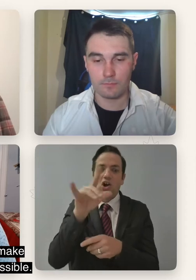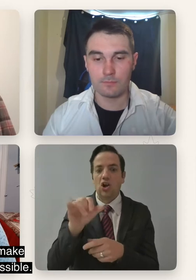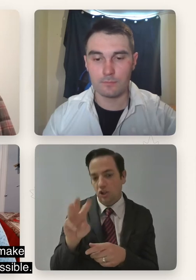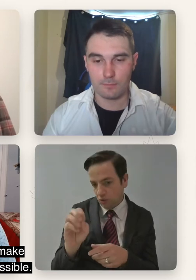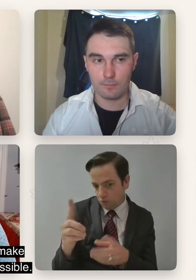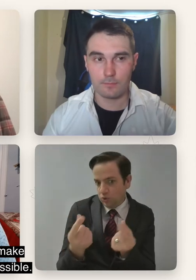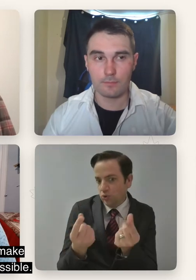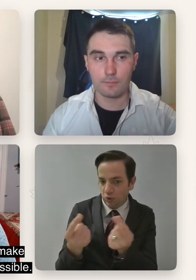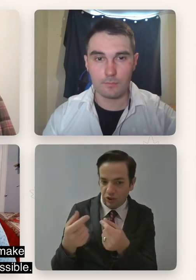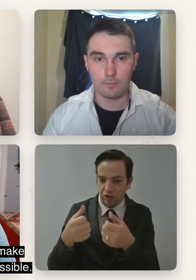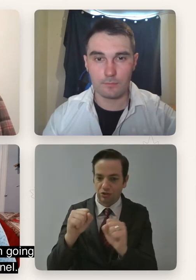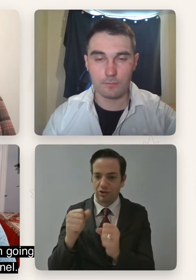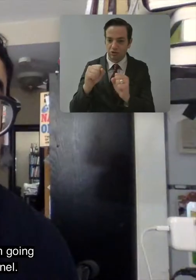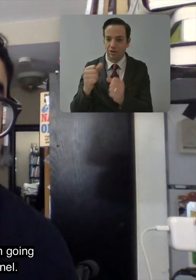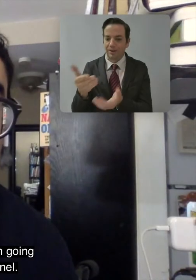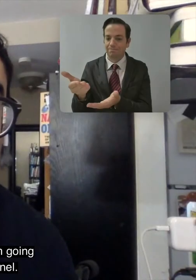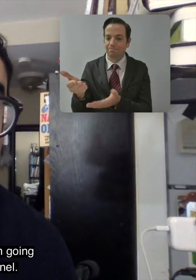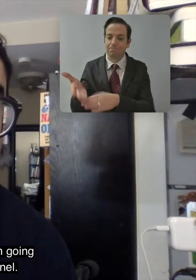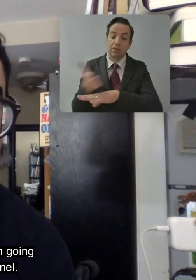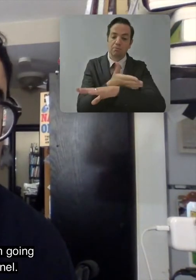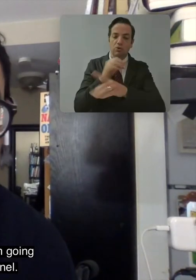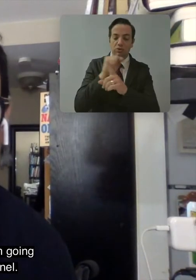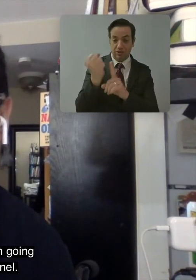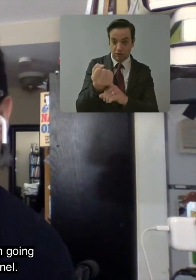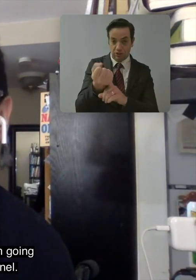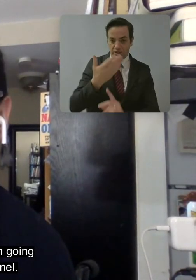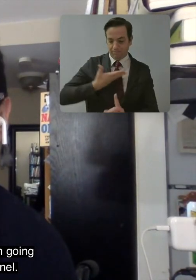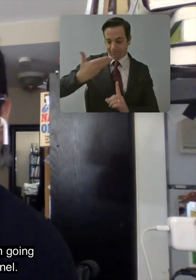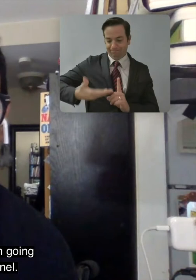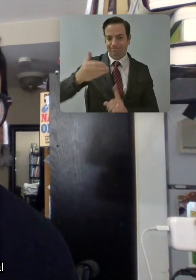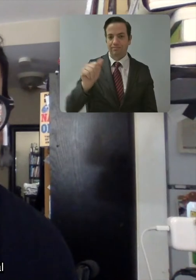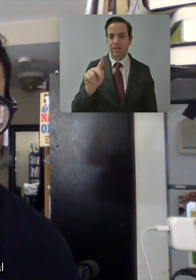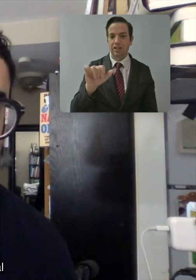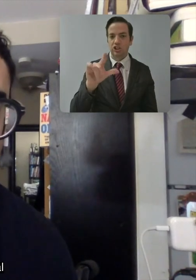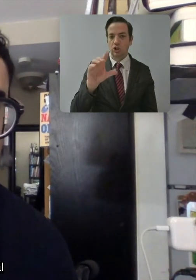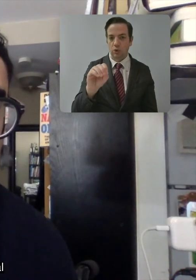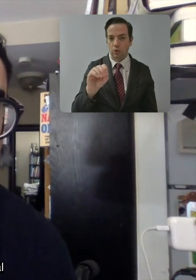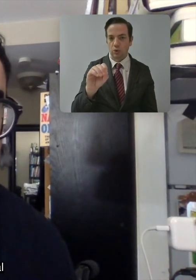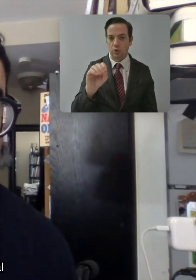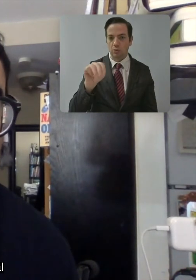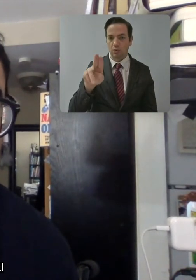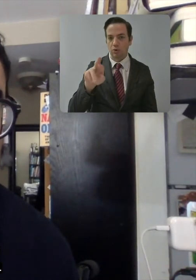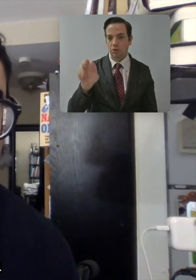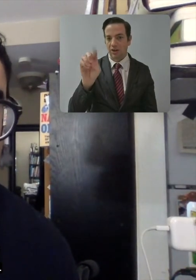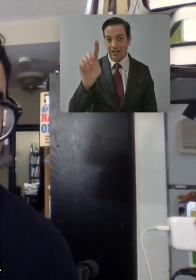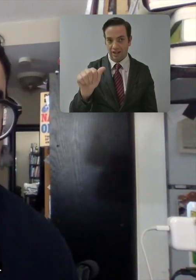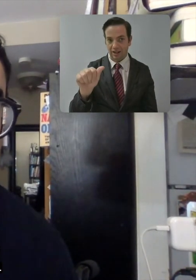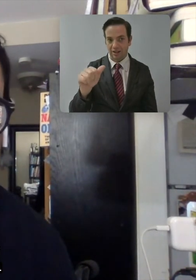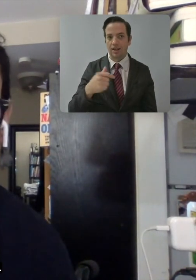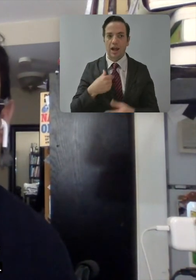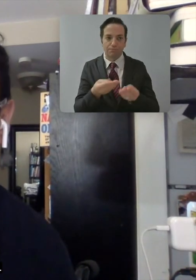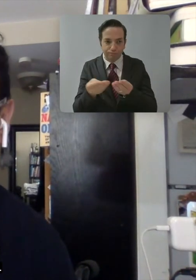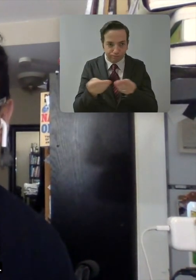opportunities possible. I'm Angelo Moretta, and I'm going to be moderating this panel. I'm going to start with just a quick visual description of